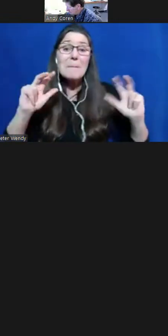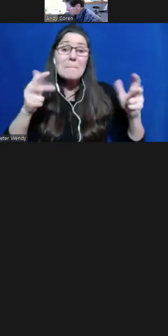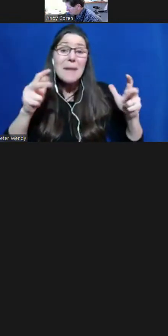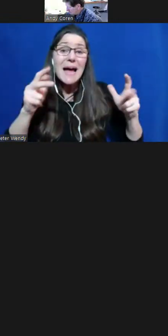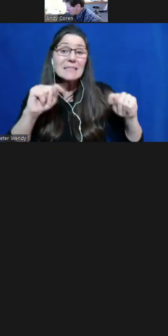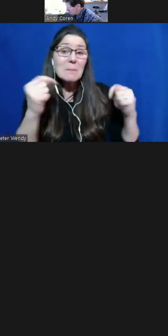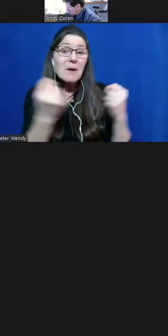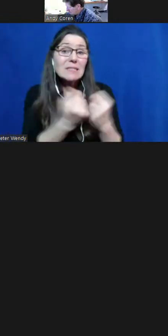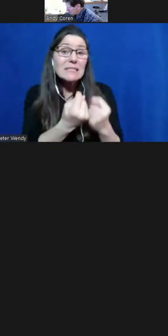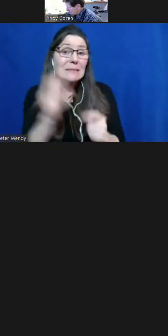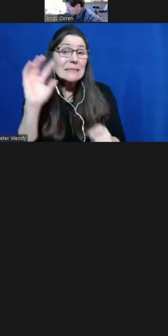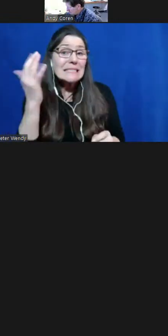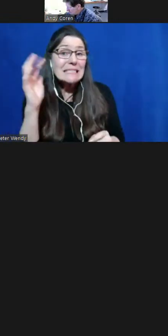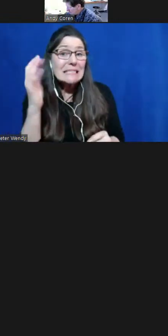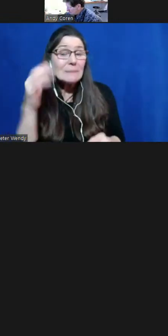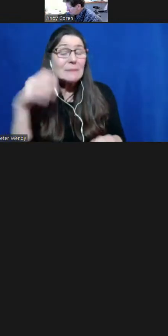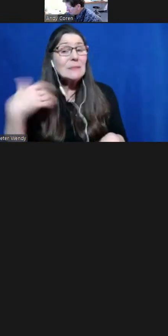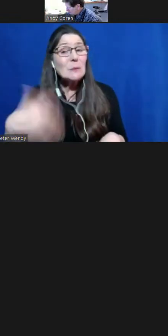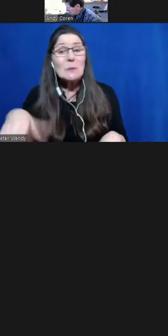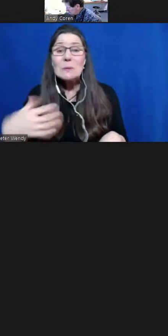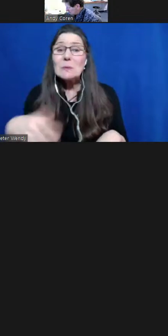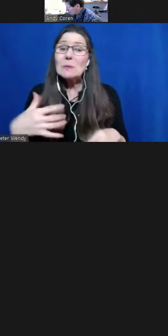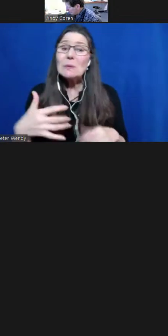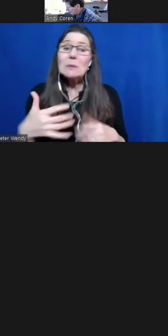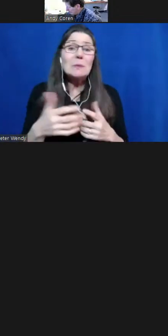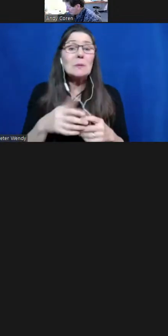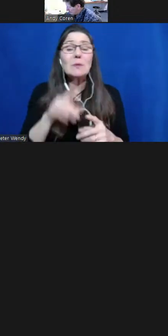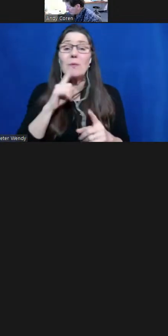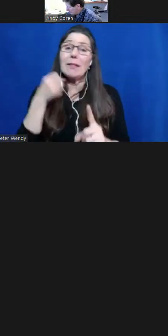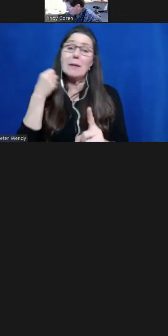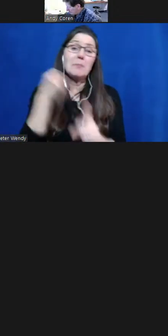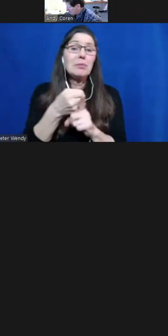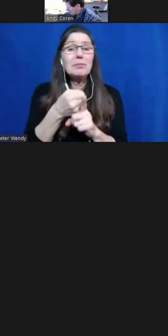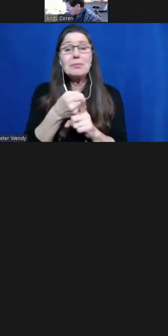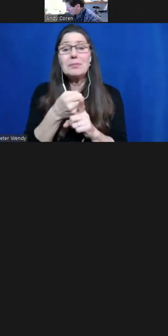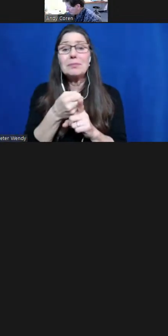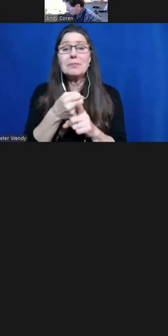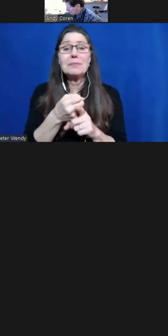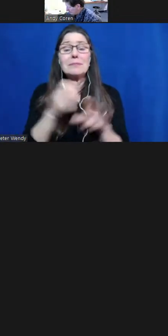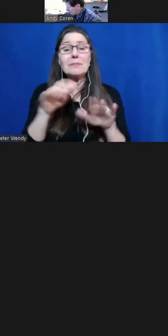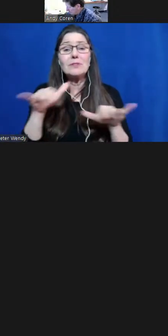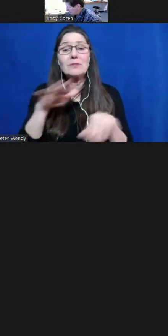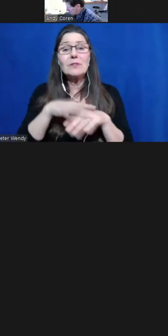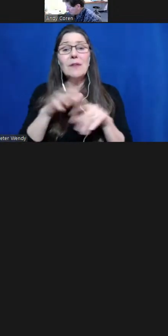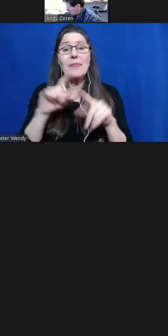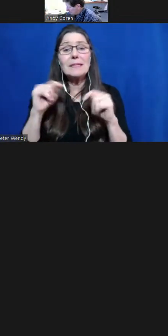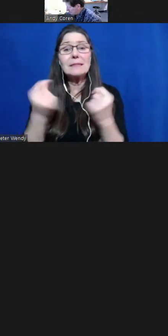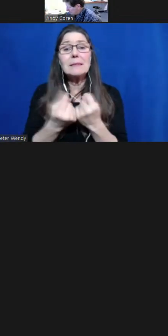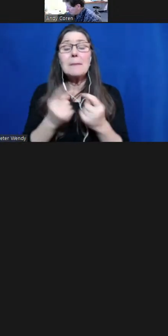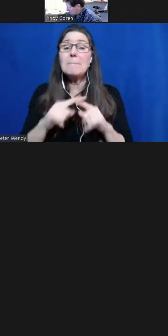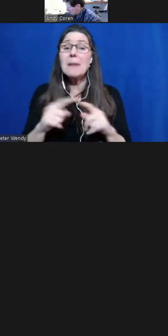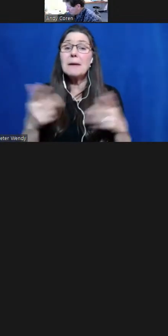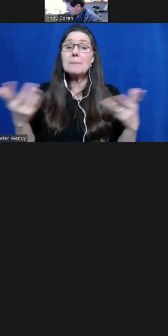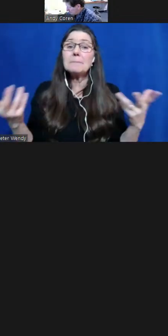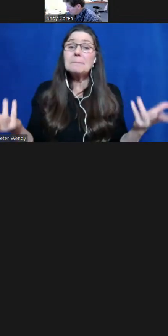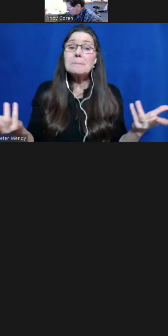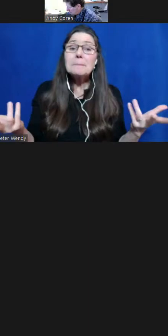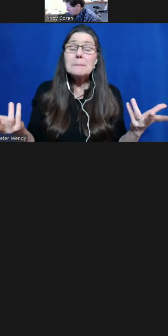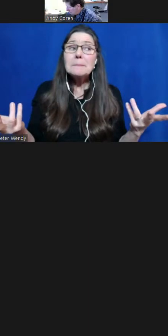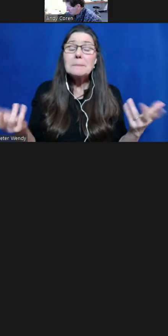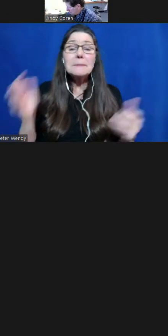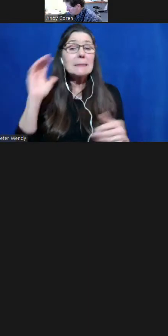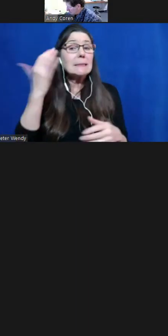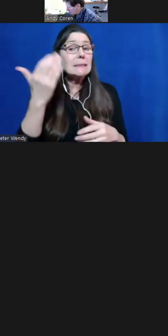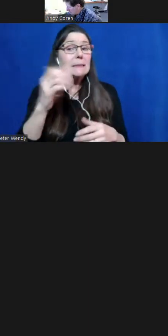to be particularly hard hit. And yet none of this is getting